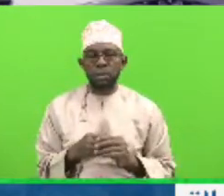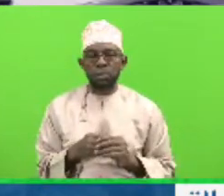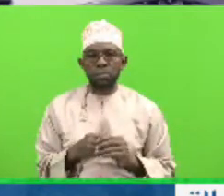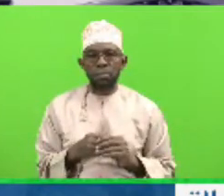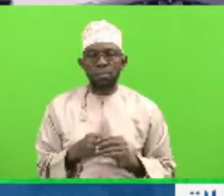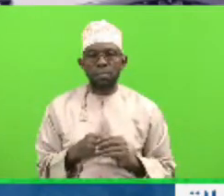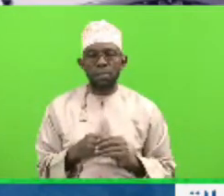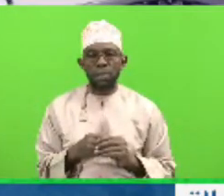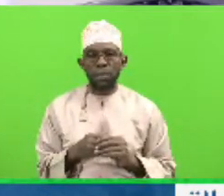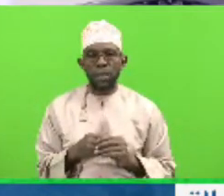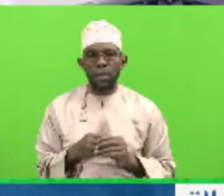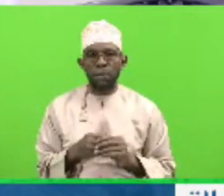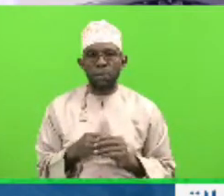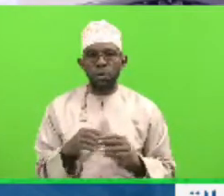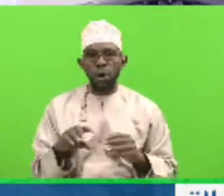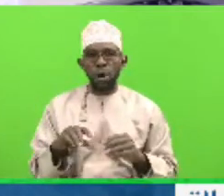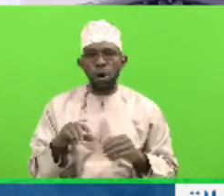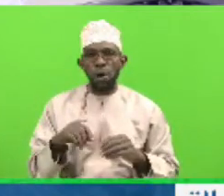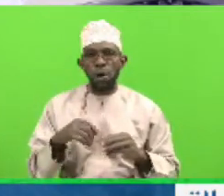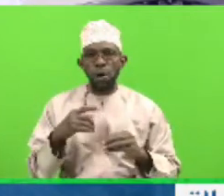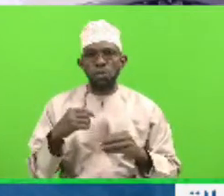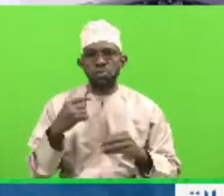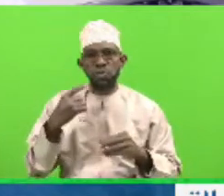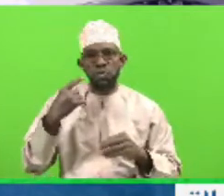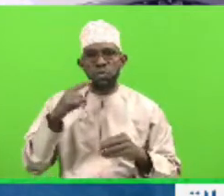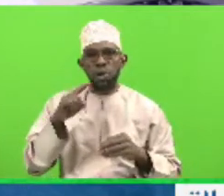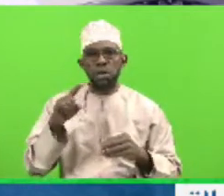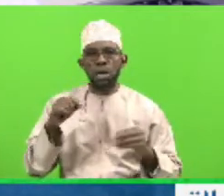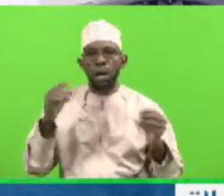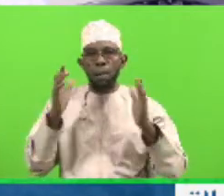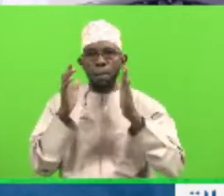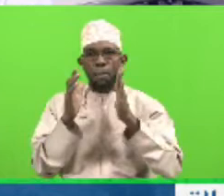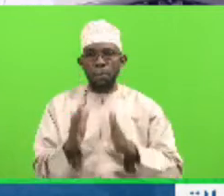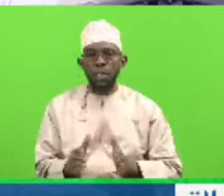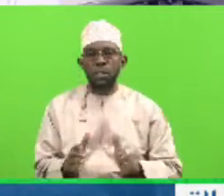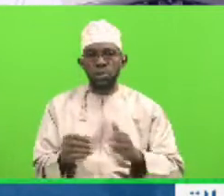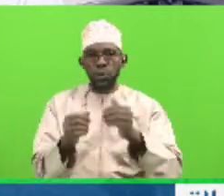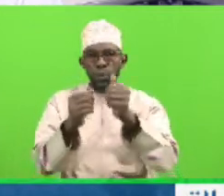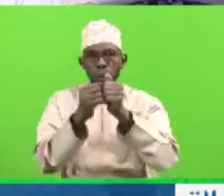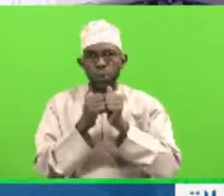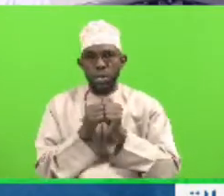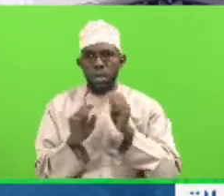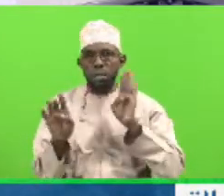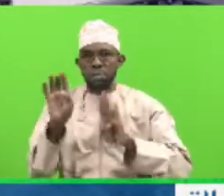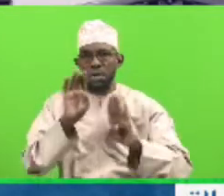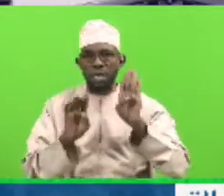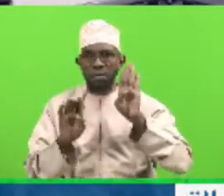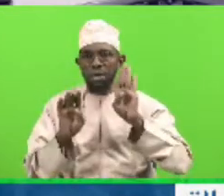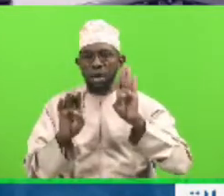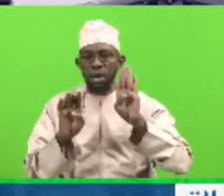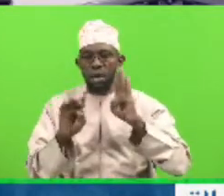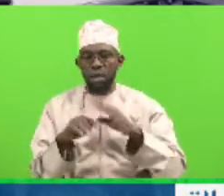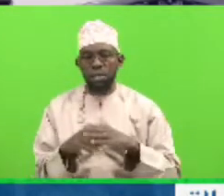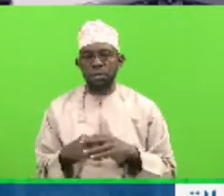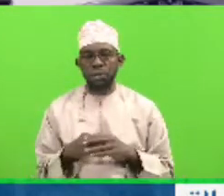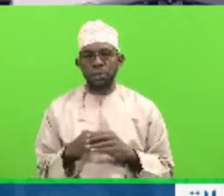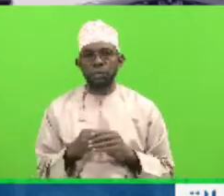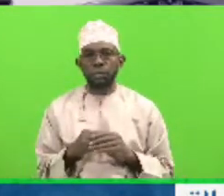Acronym of the identity of persons with certain behaviors.